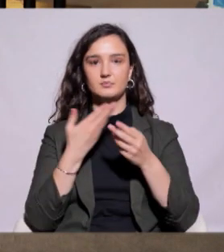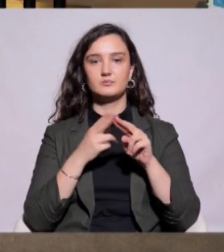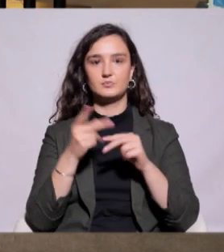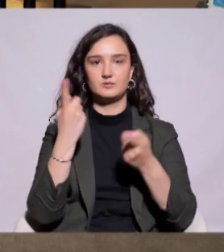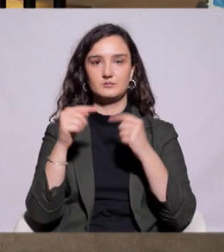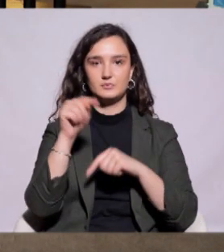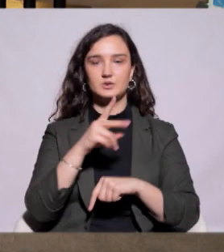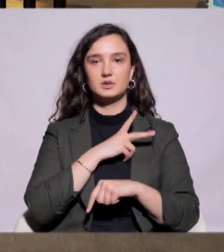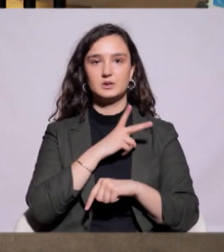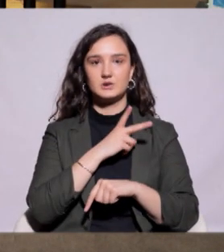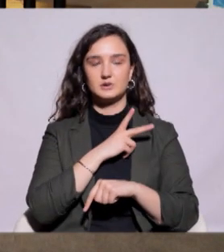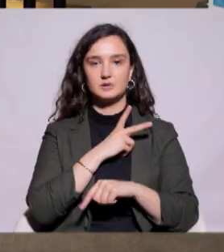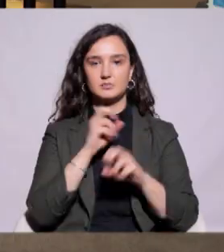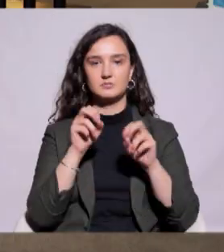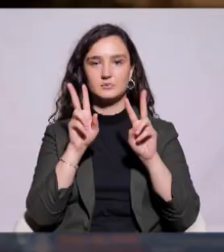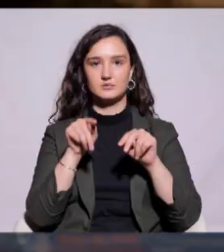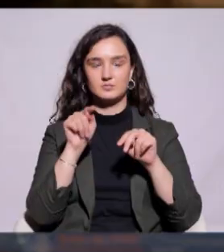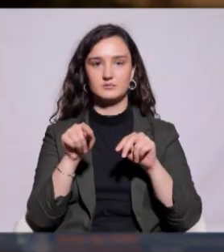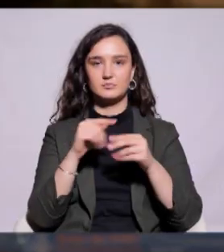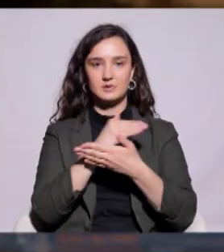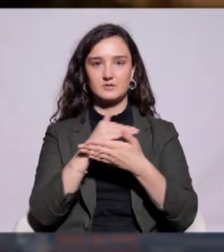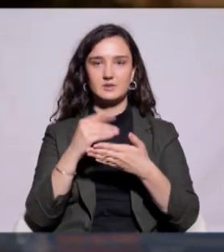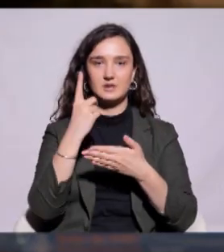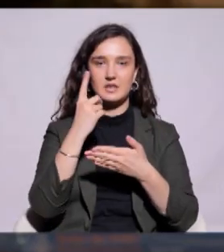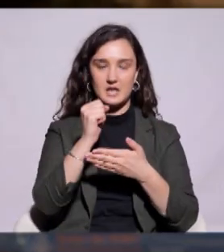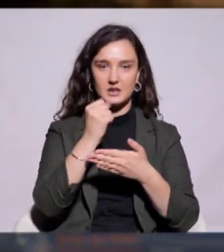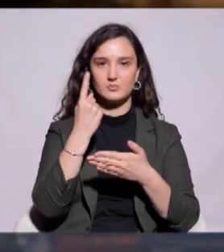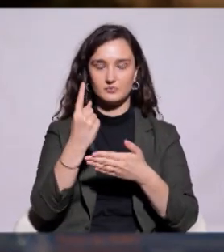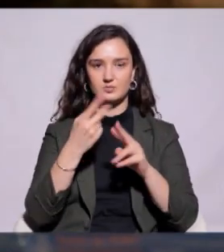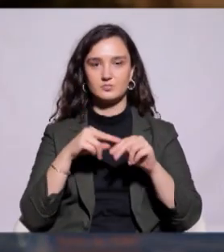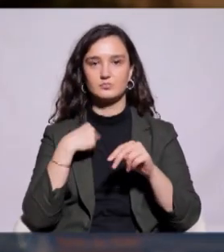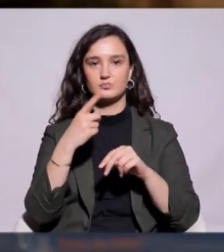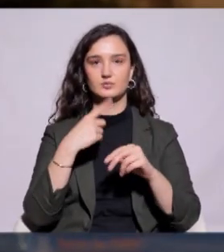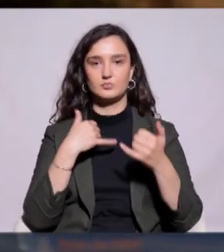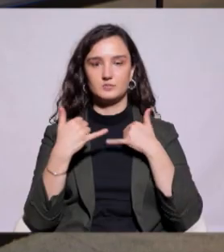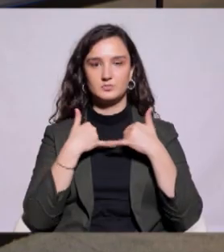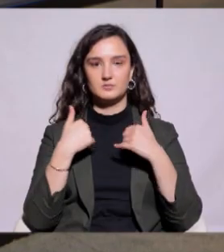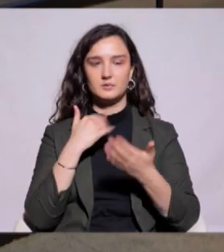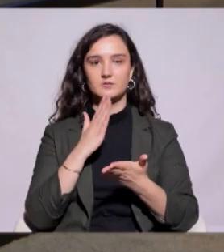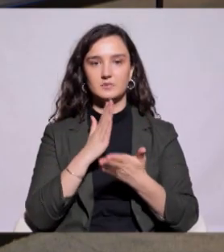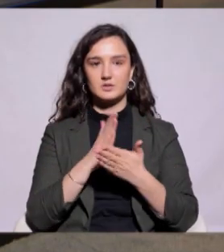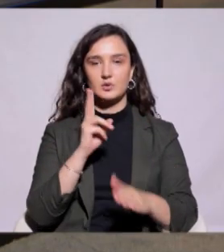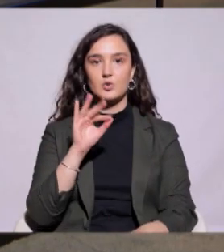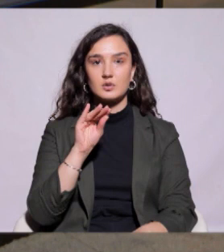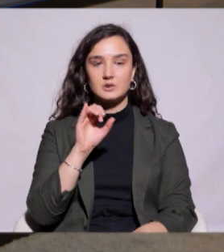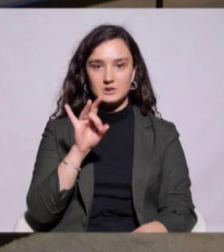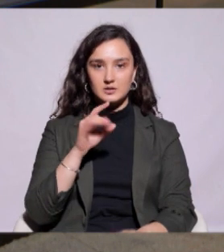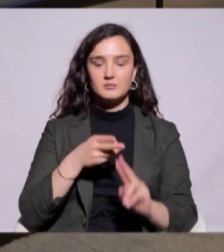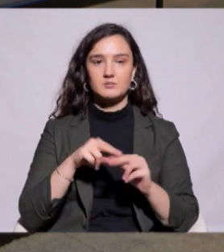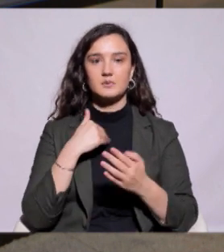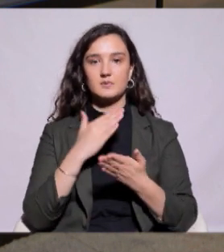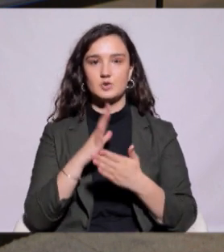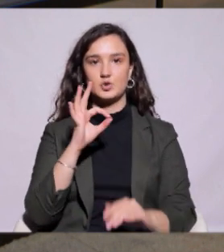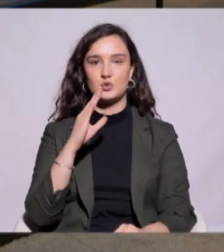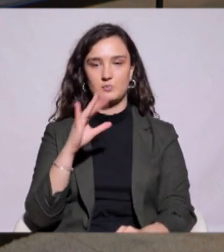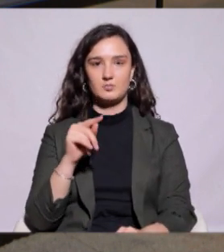welcome back to English for Specific Purposes Level A2. We are your hosts. I am Mr. Carter. And I am Miss